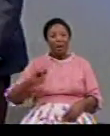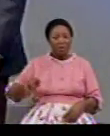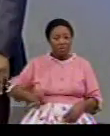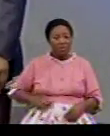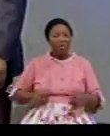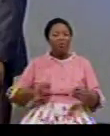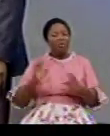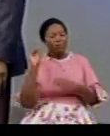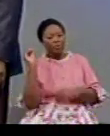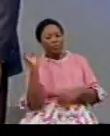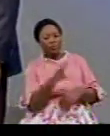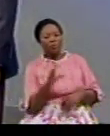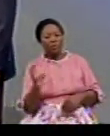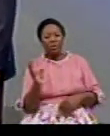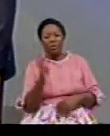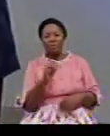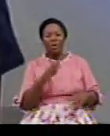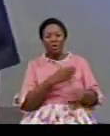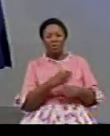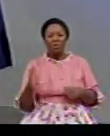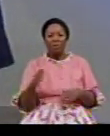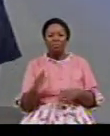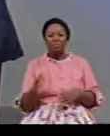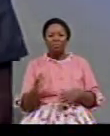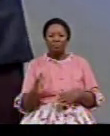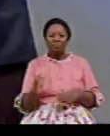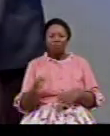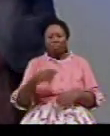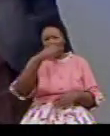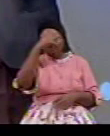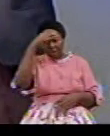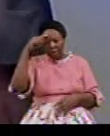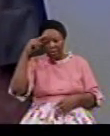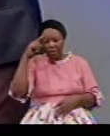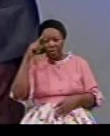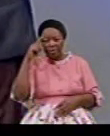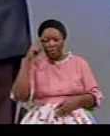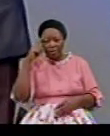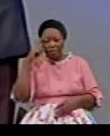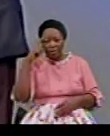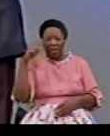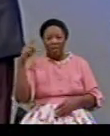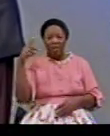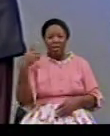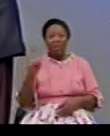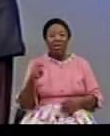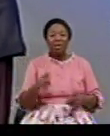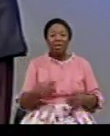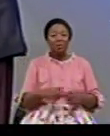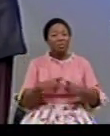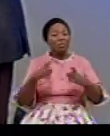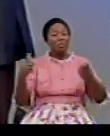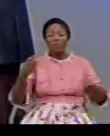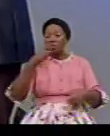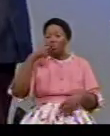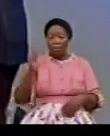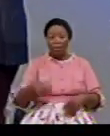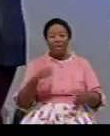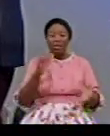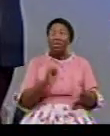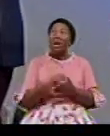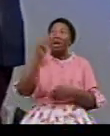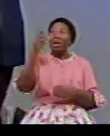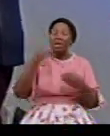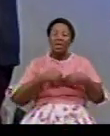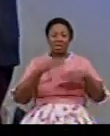seed to the sower and bread to the eater. You can tell something great is